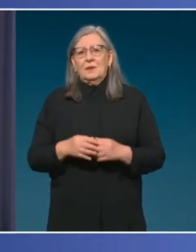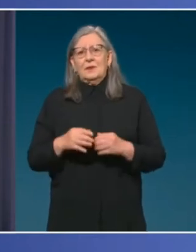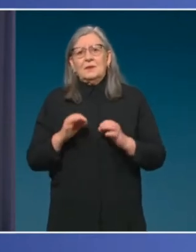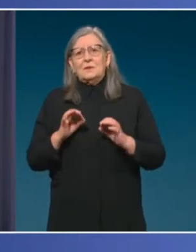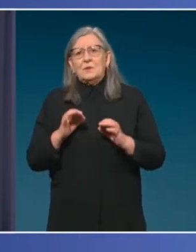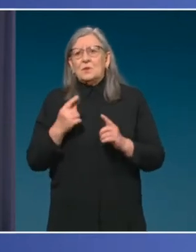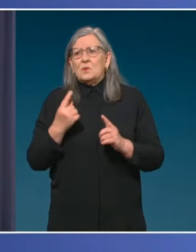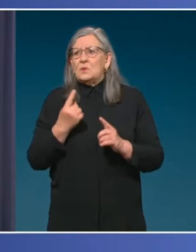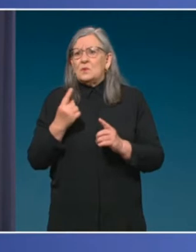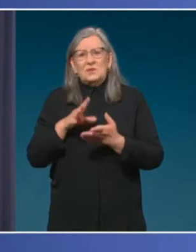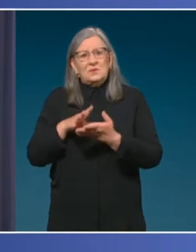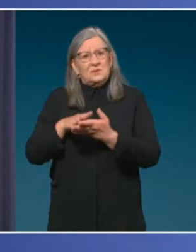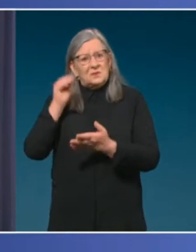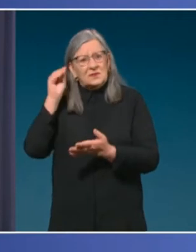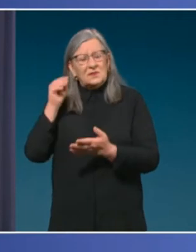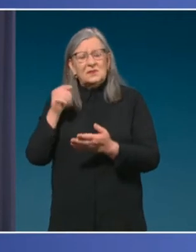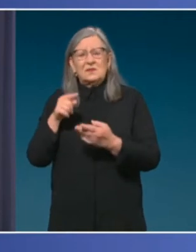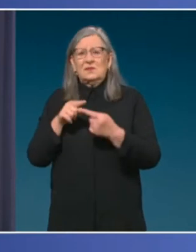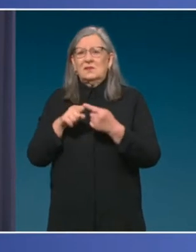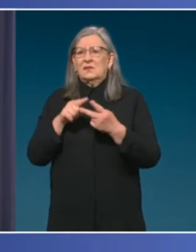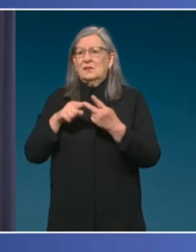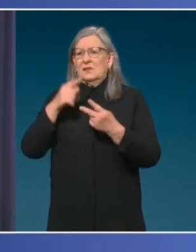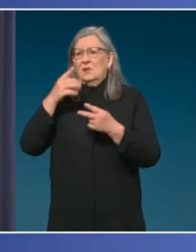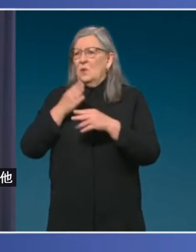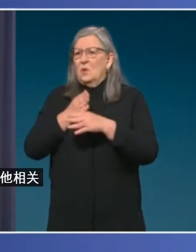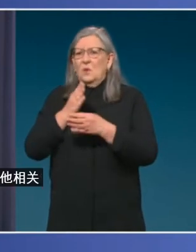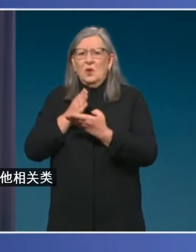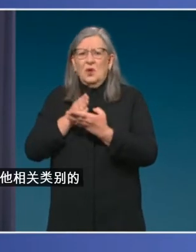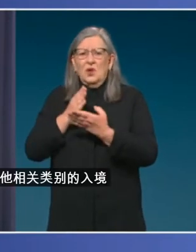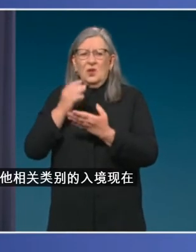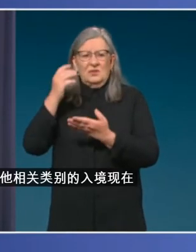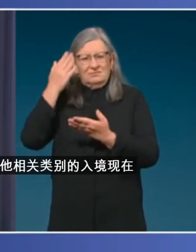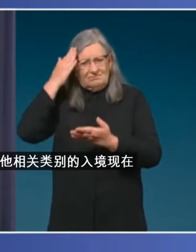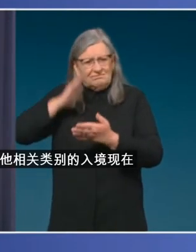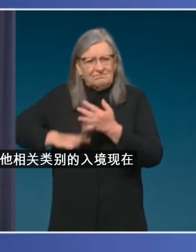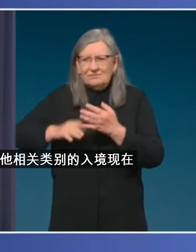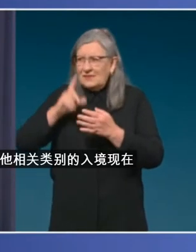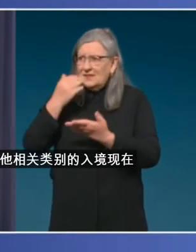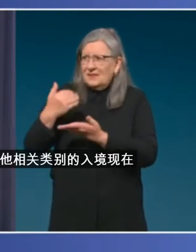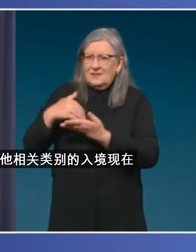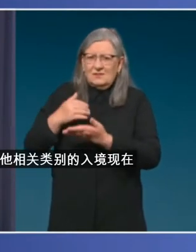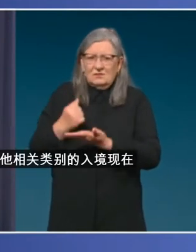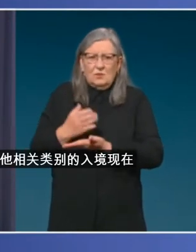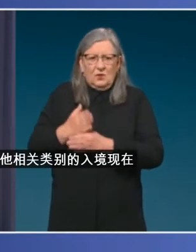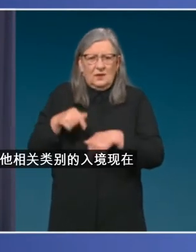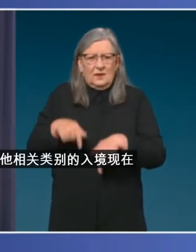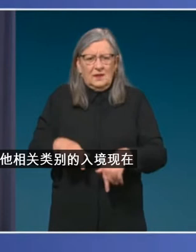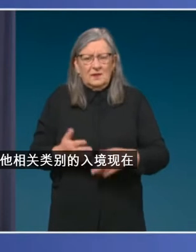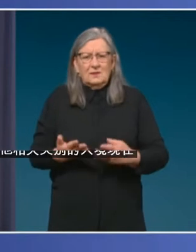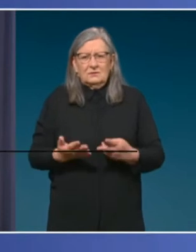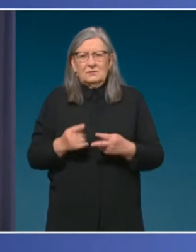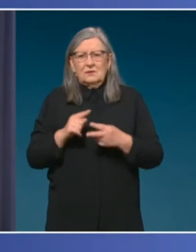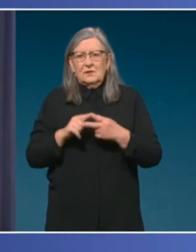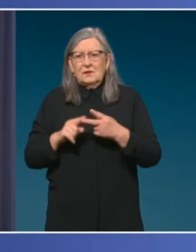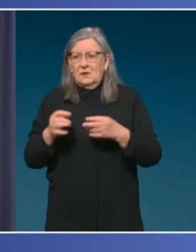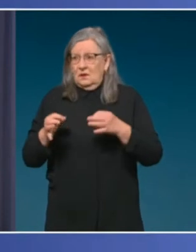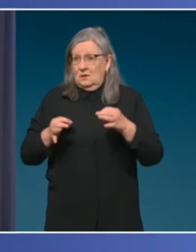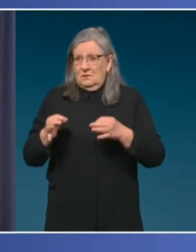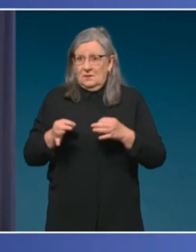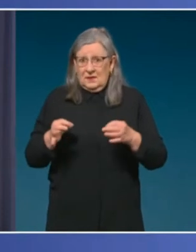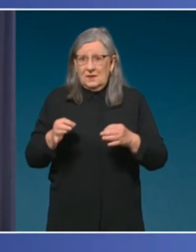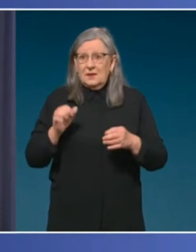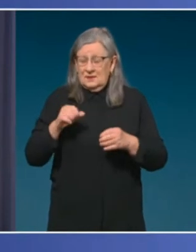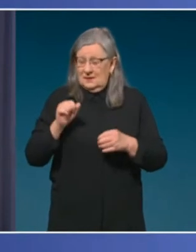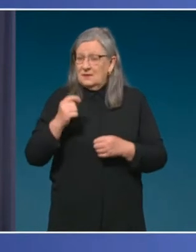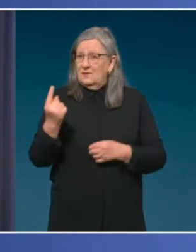students and working visas and other related categories, which were going to commence on the 1st of December, will